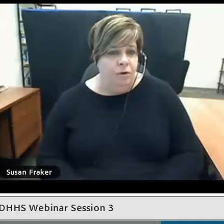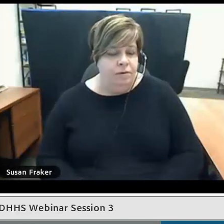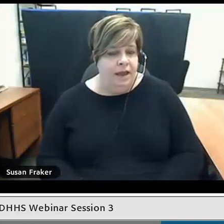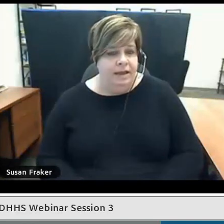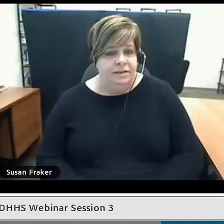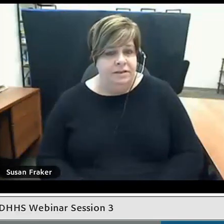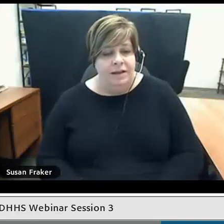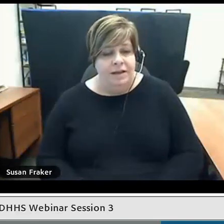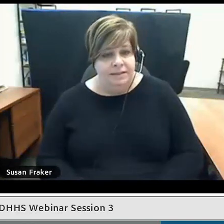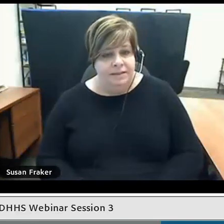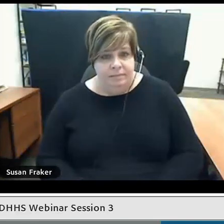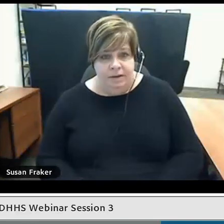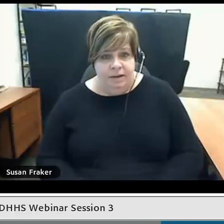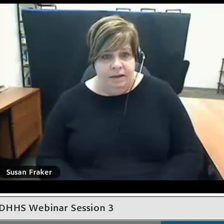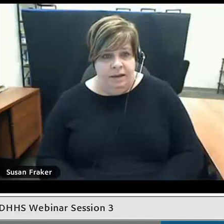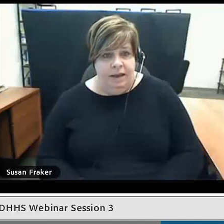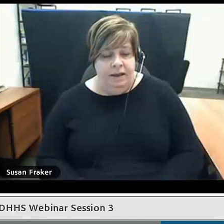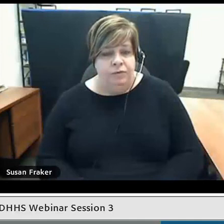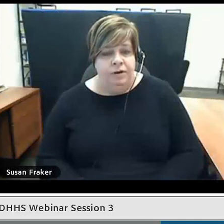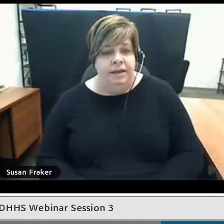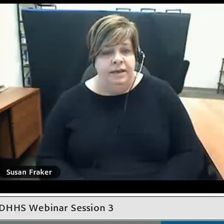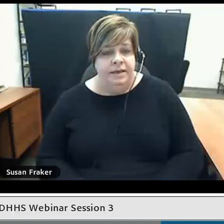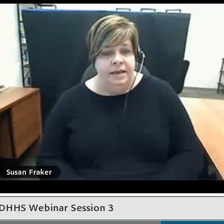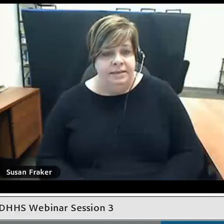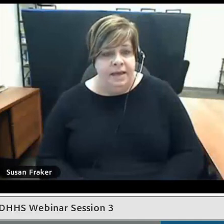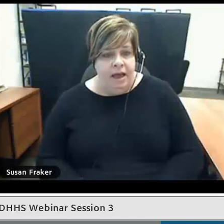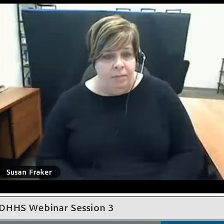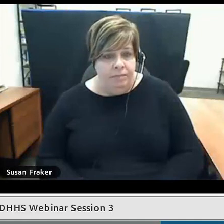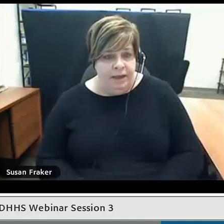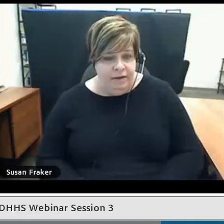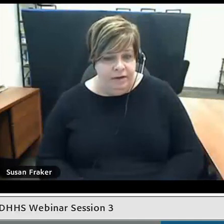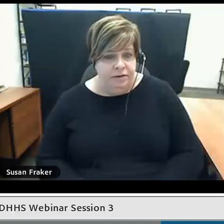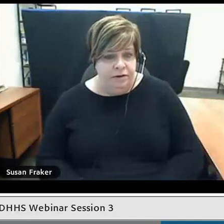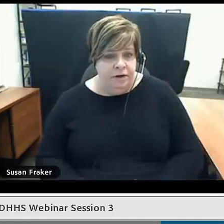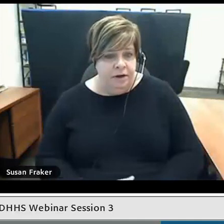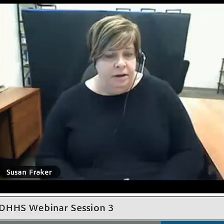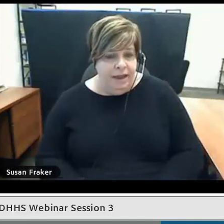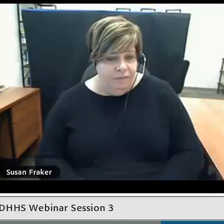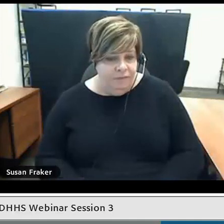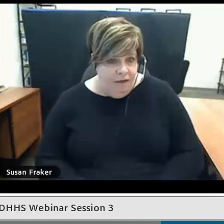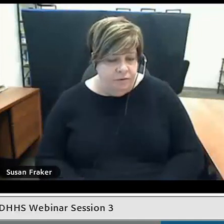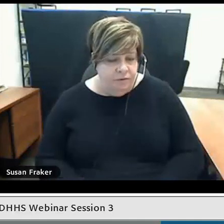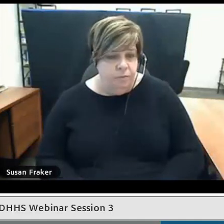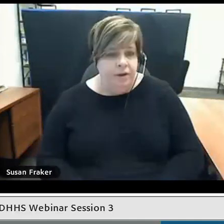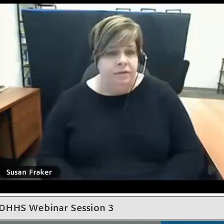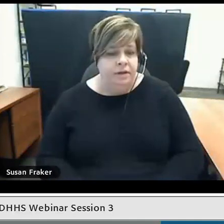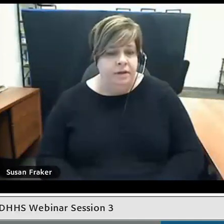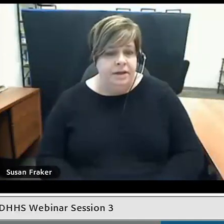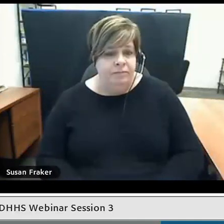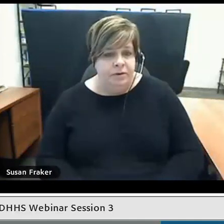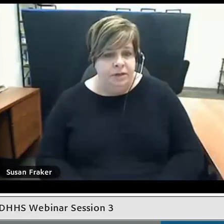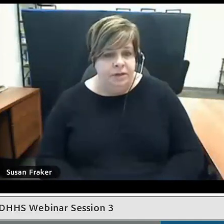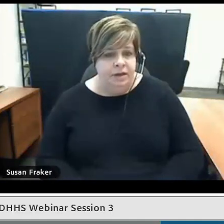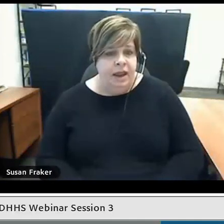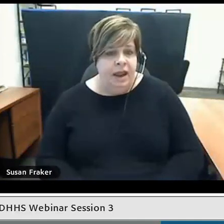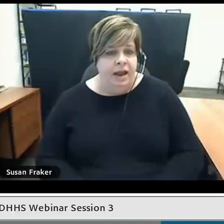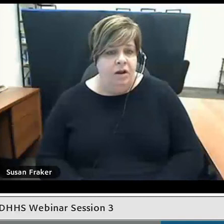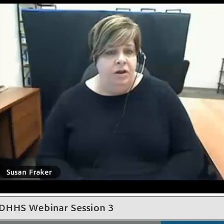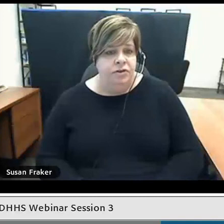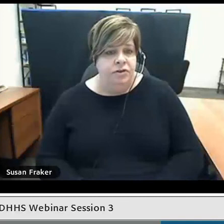And role play is awesome. It really does help the counselor get involved with the deaf